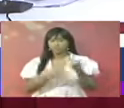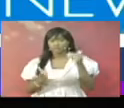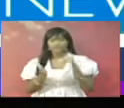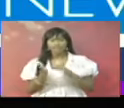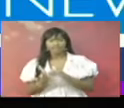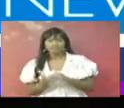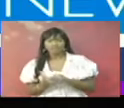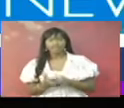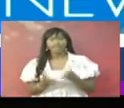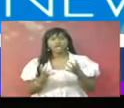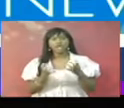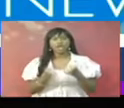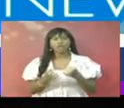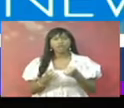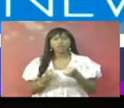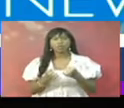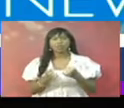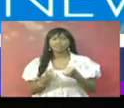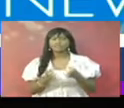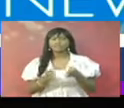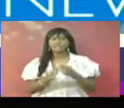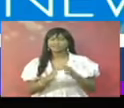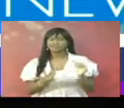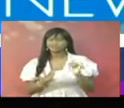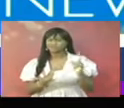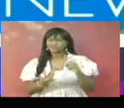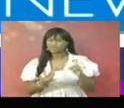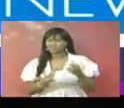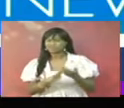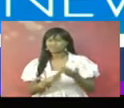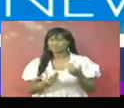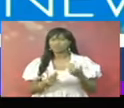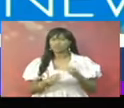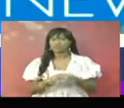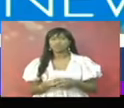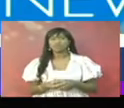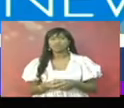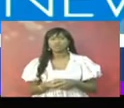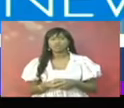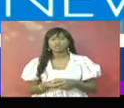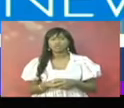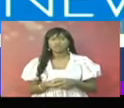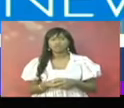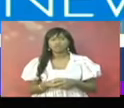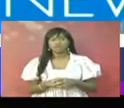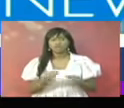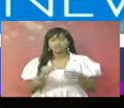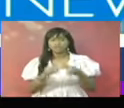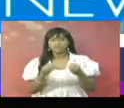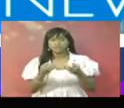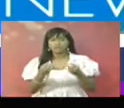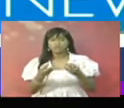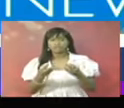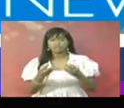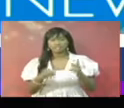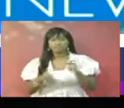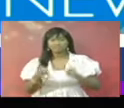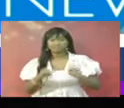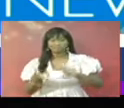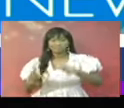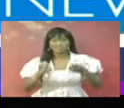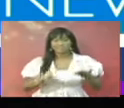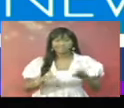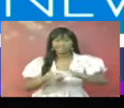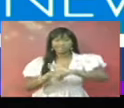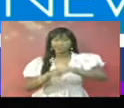just wanted to follow up with my initial question in terms of the high death rate in Trinidad and Tobago of COVID-19. So is